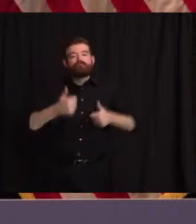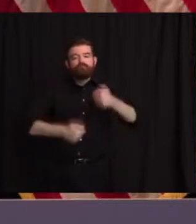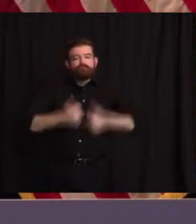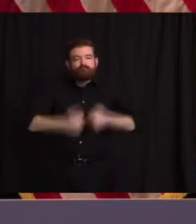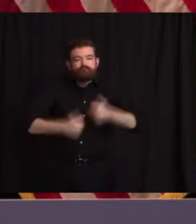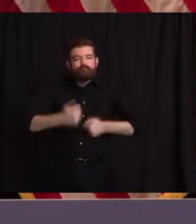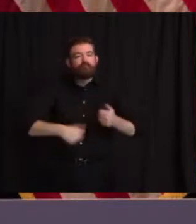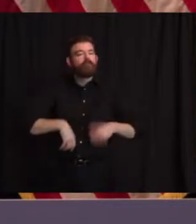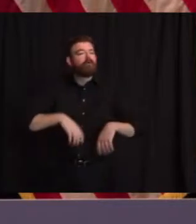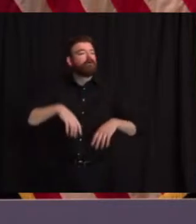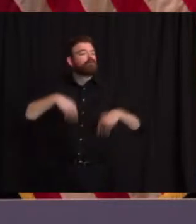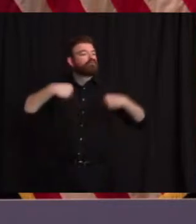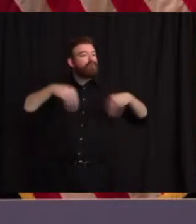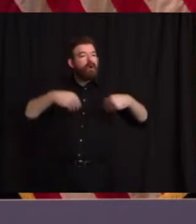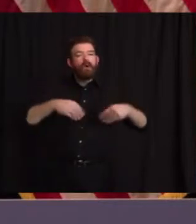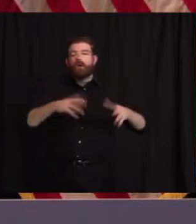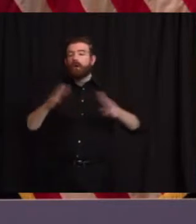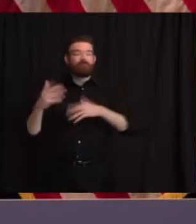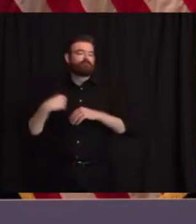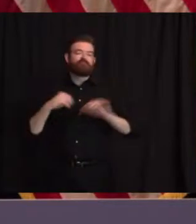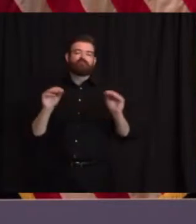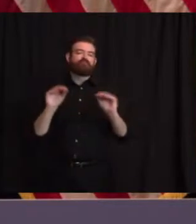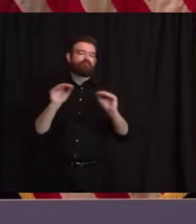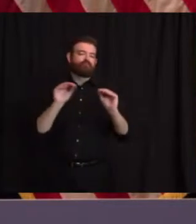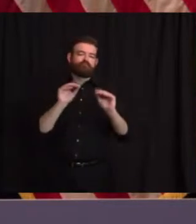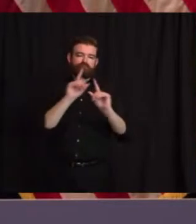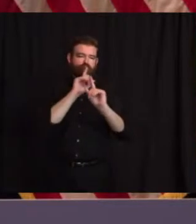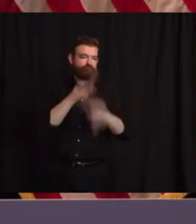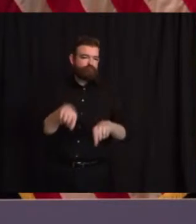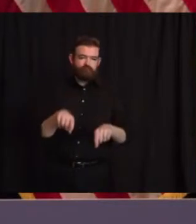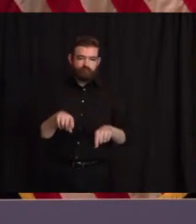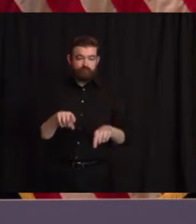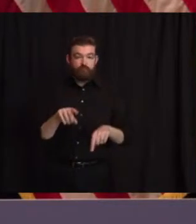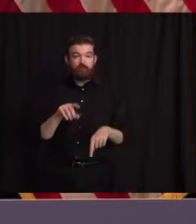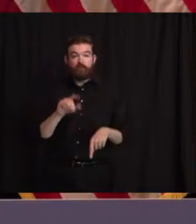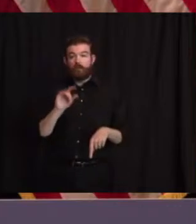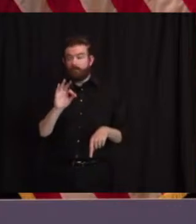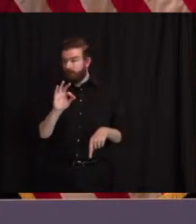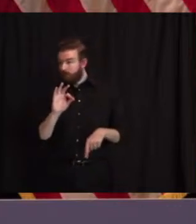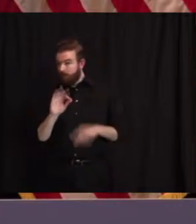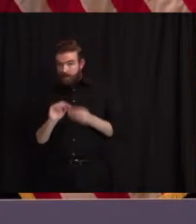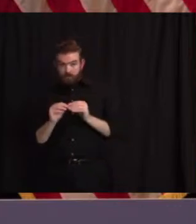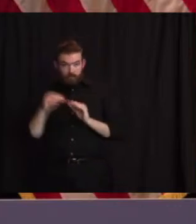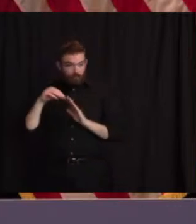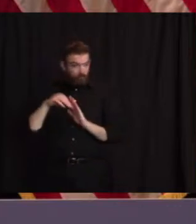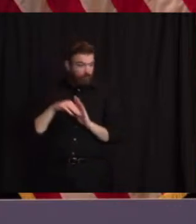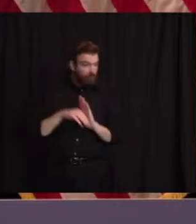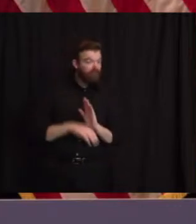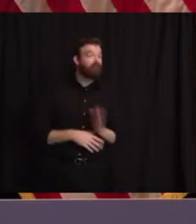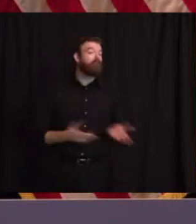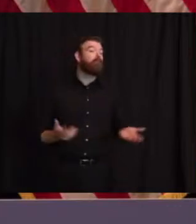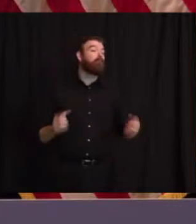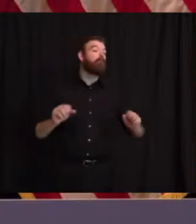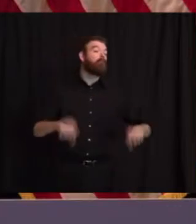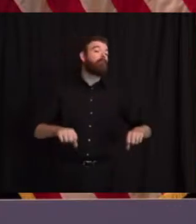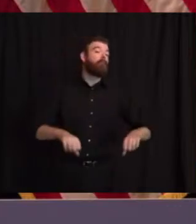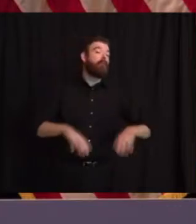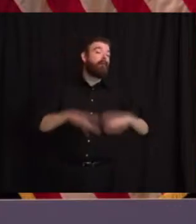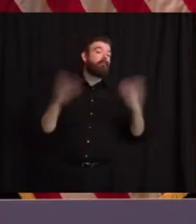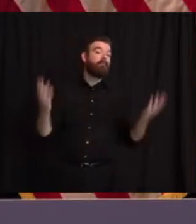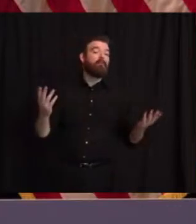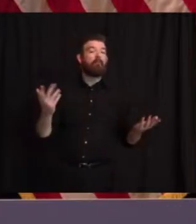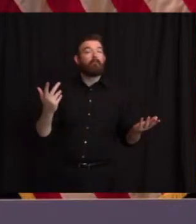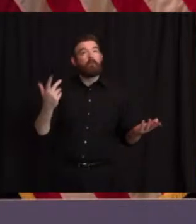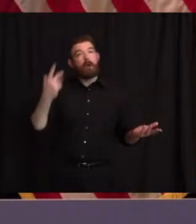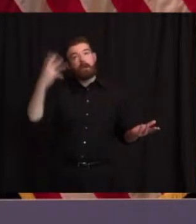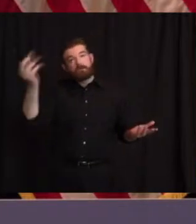depend on if we continue to have another couple of good weeks here. My hope is that we get to that, particularly if they're outdoors. And lastly, yes,